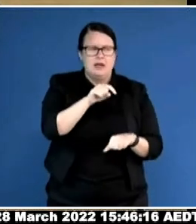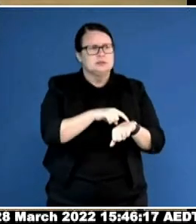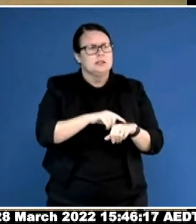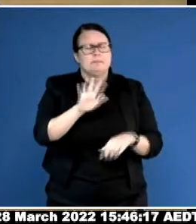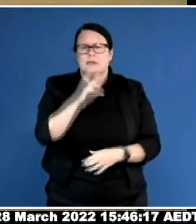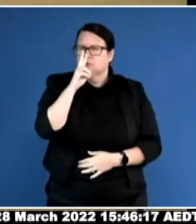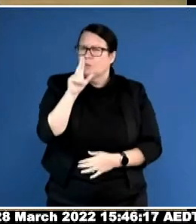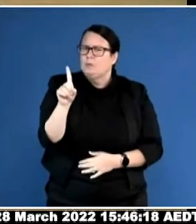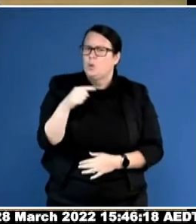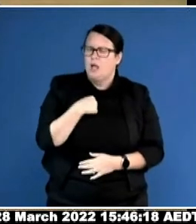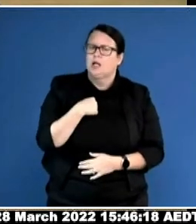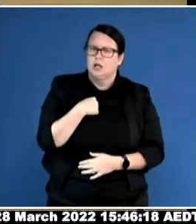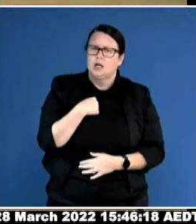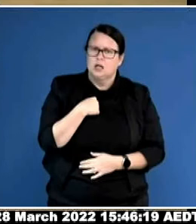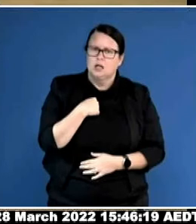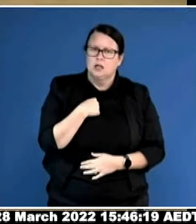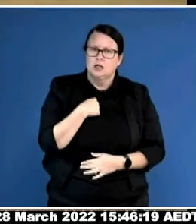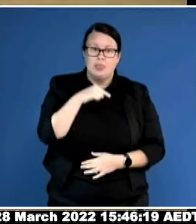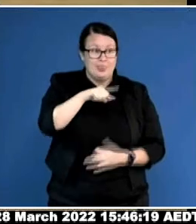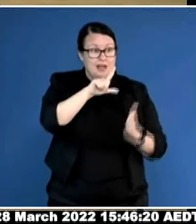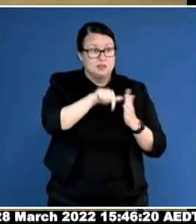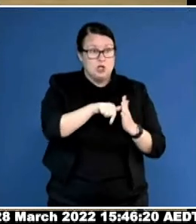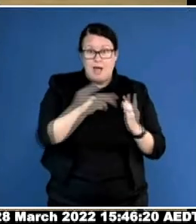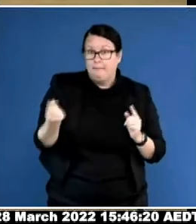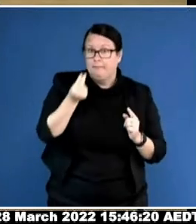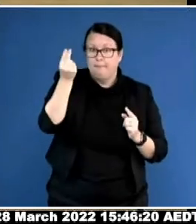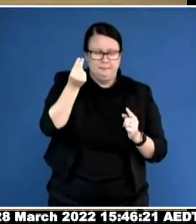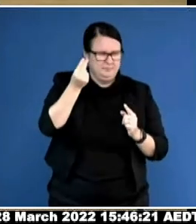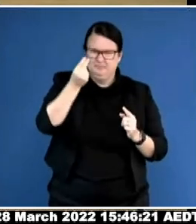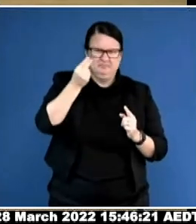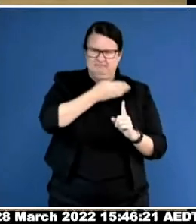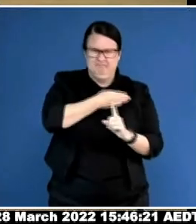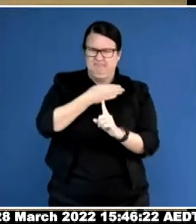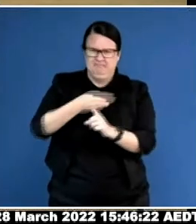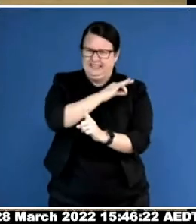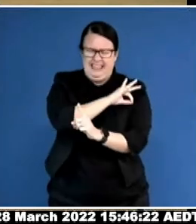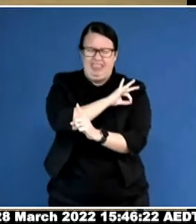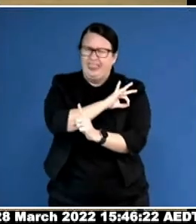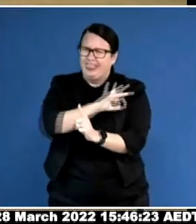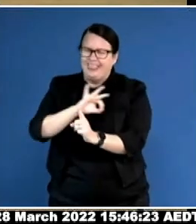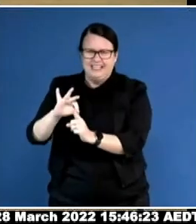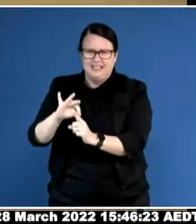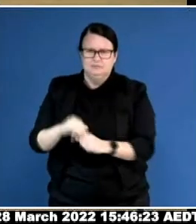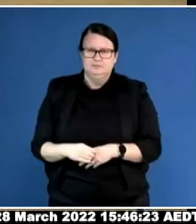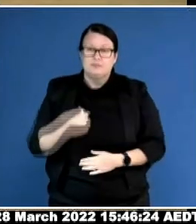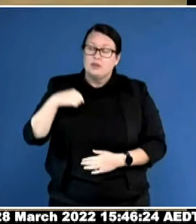when the relationship ended. I haven't had a relationship with anyone since. I should have gone to hospital and